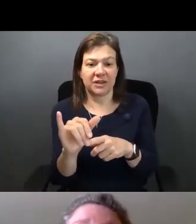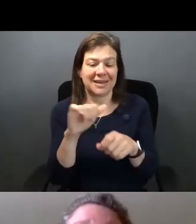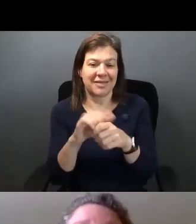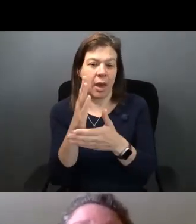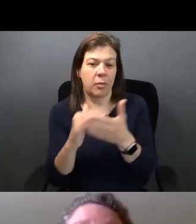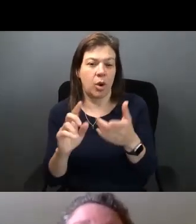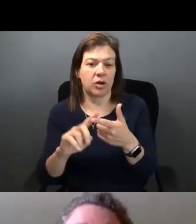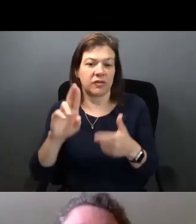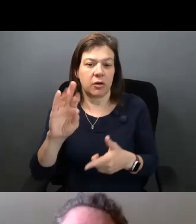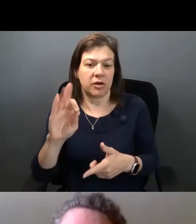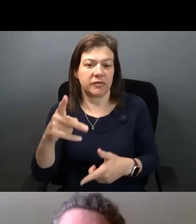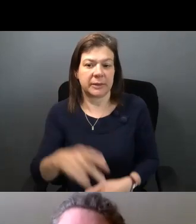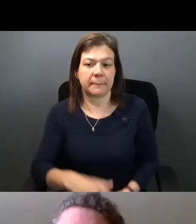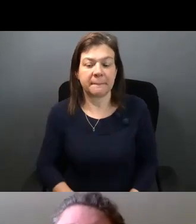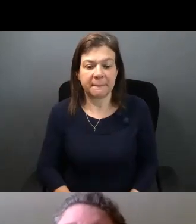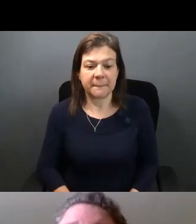the proposal.